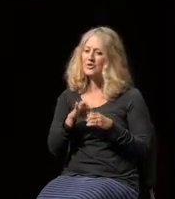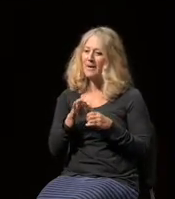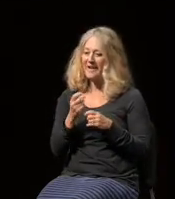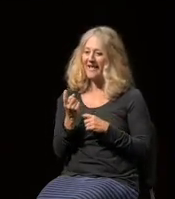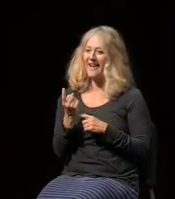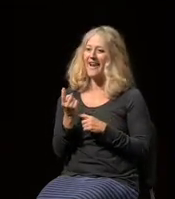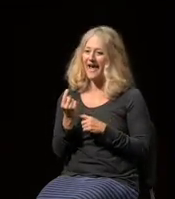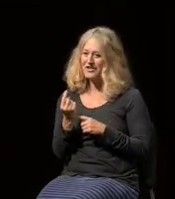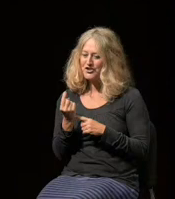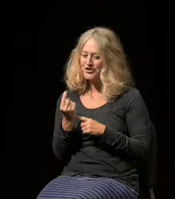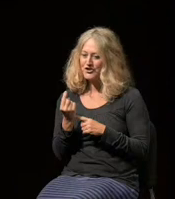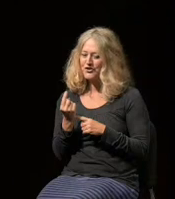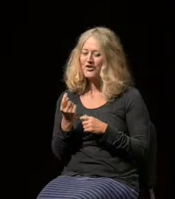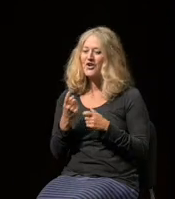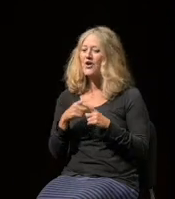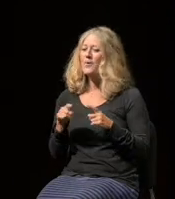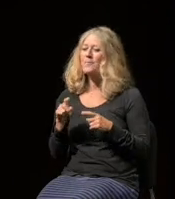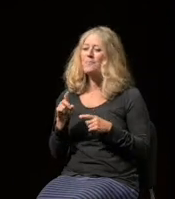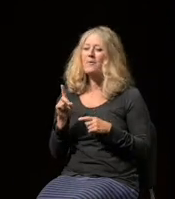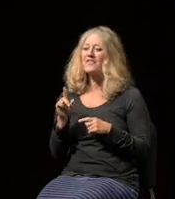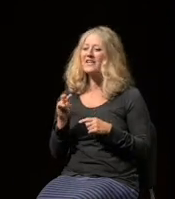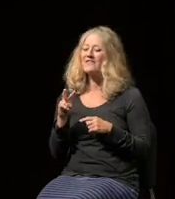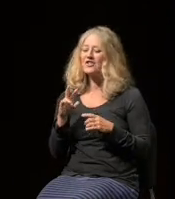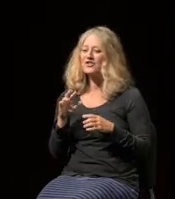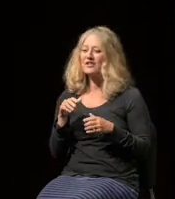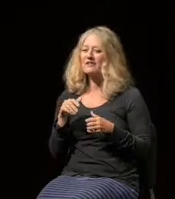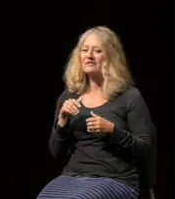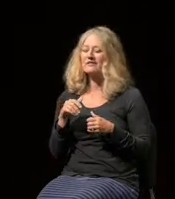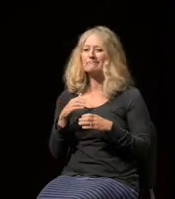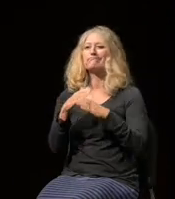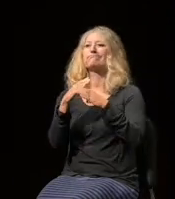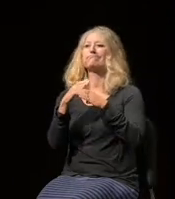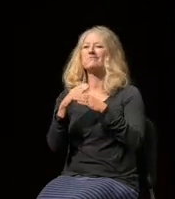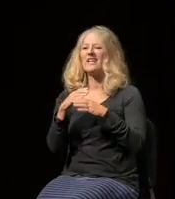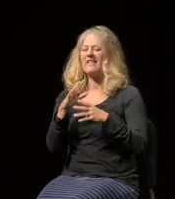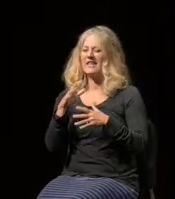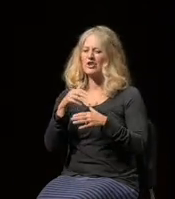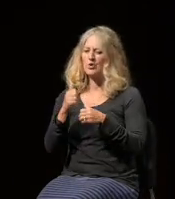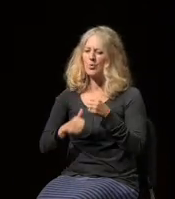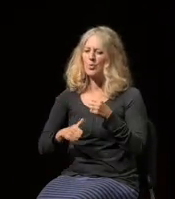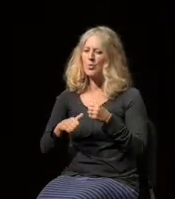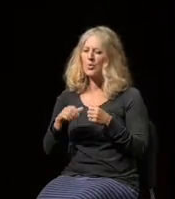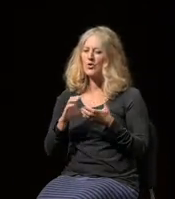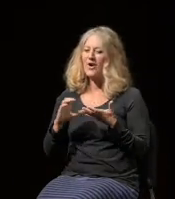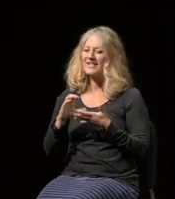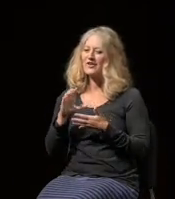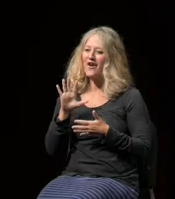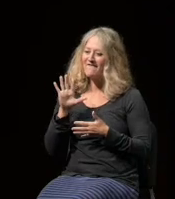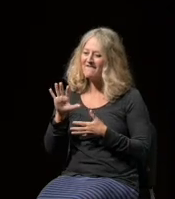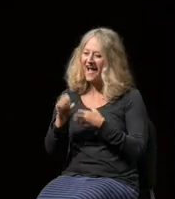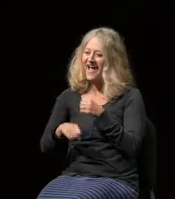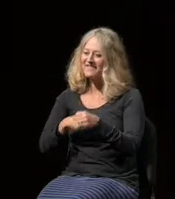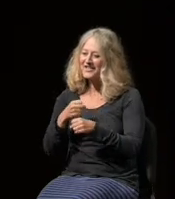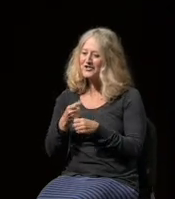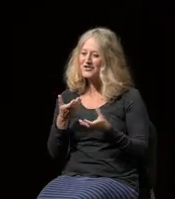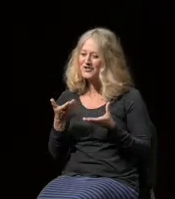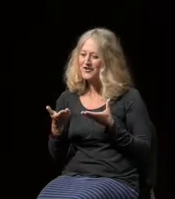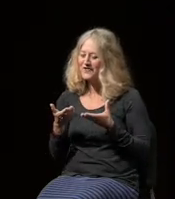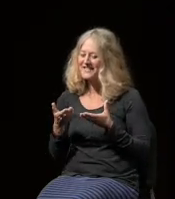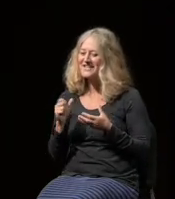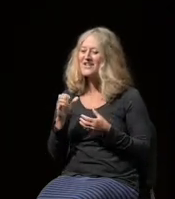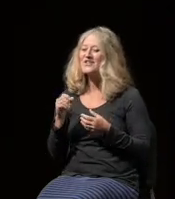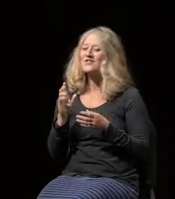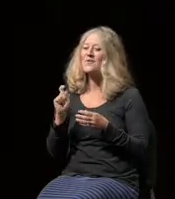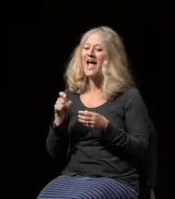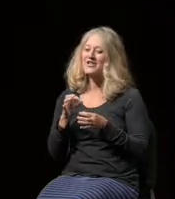year, but the division ran into this cruel criterion of 5 years. So they had to wait